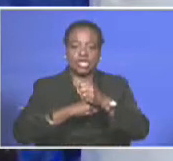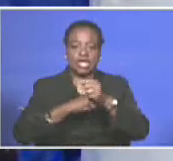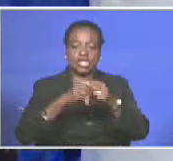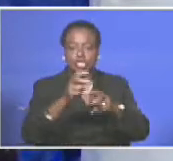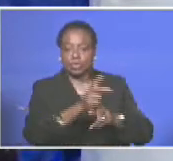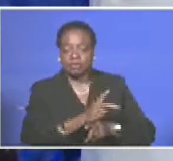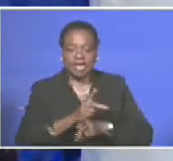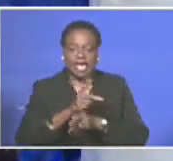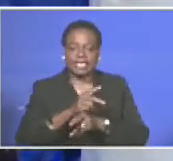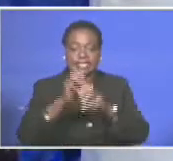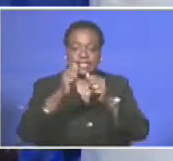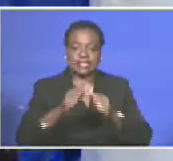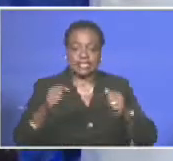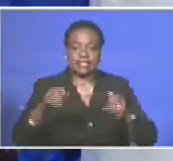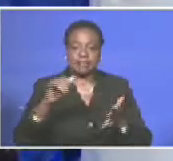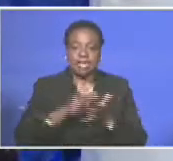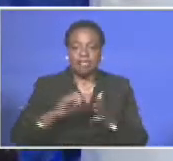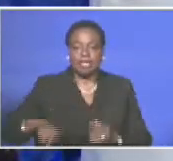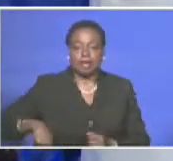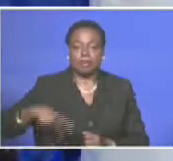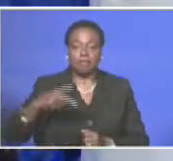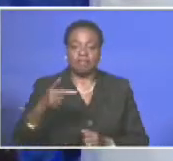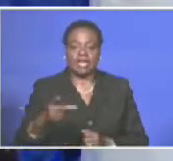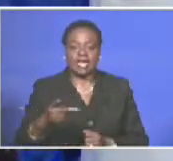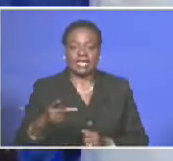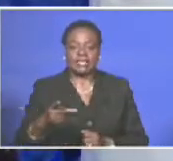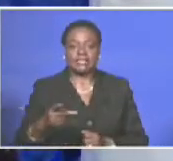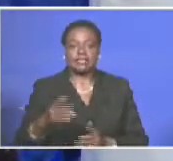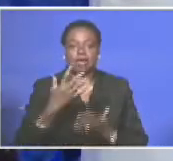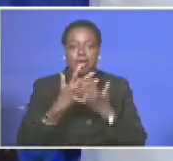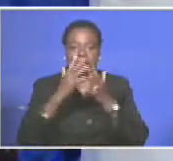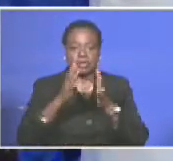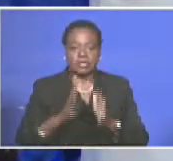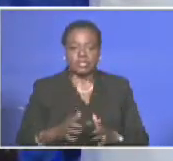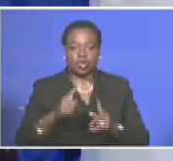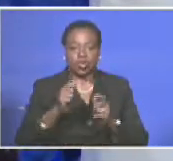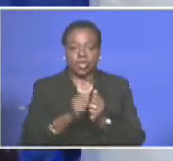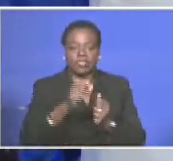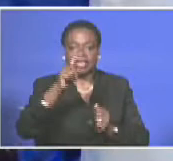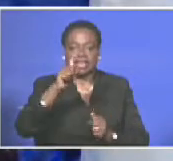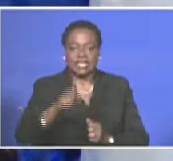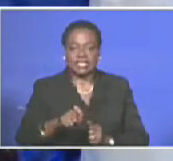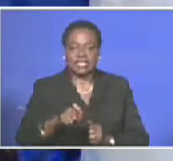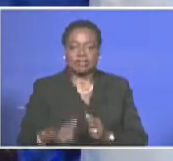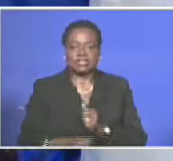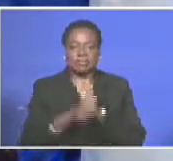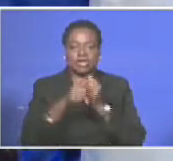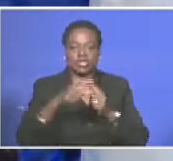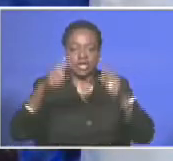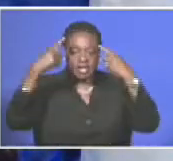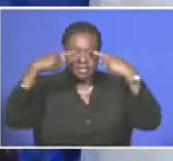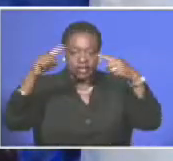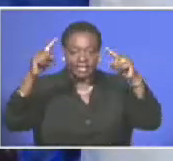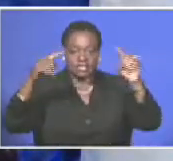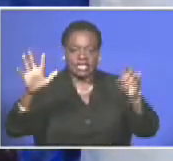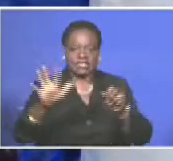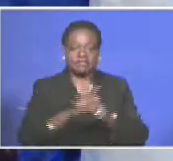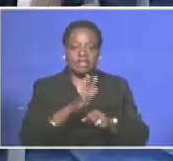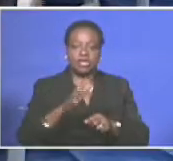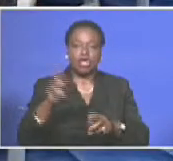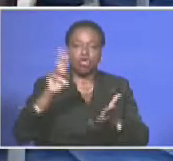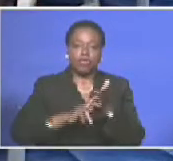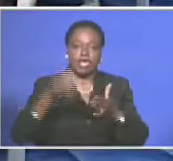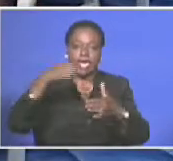system that provides inmates with the necessary support to successfully re-enter the community.